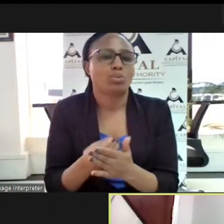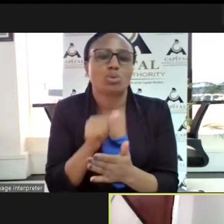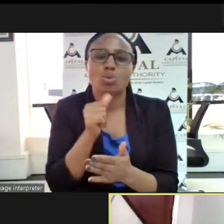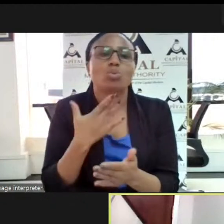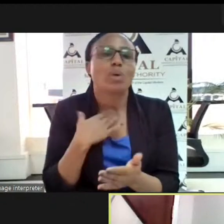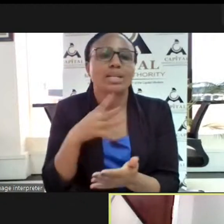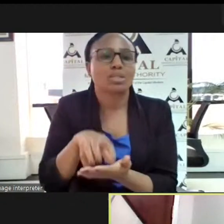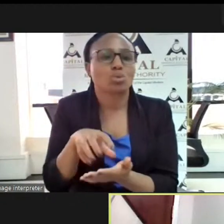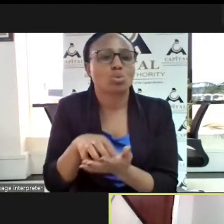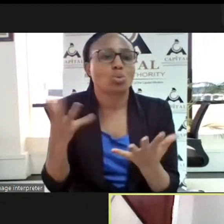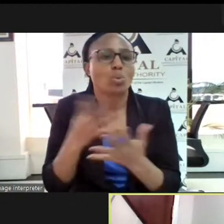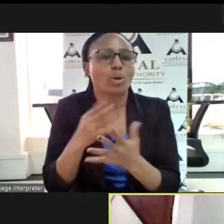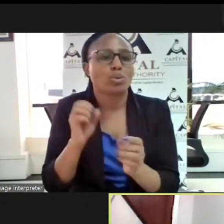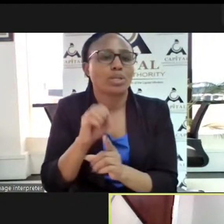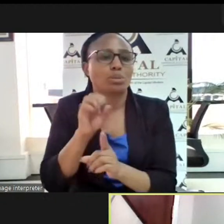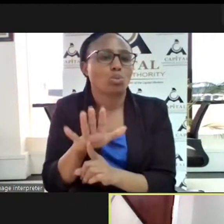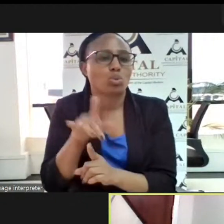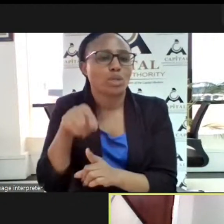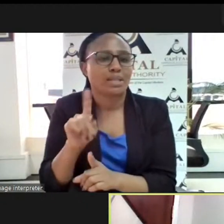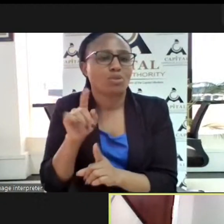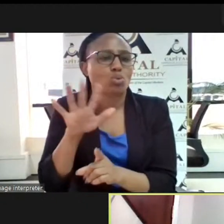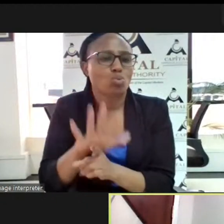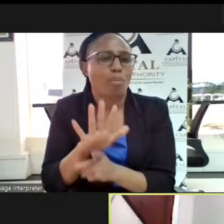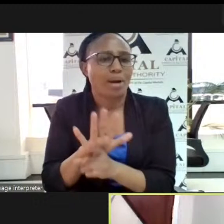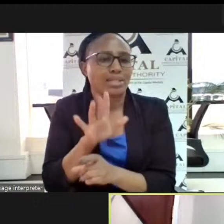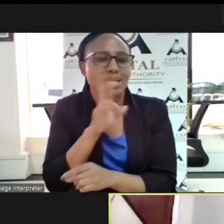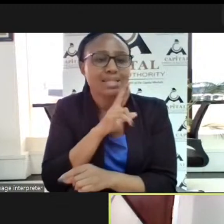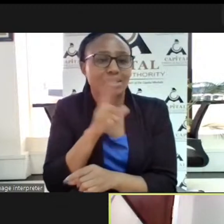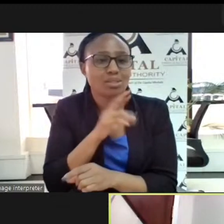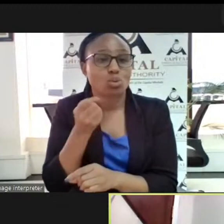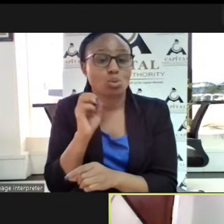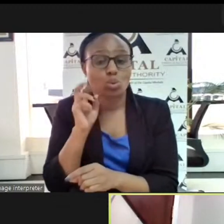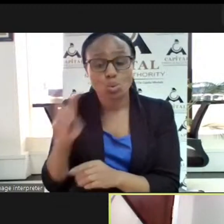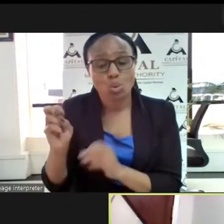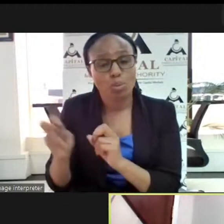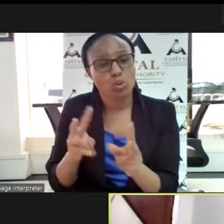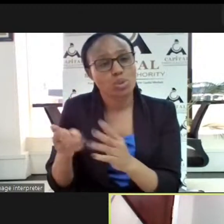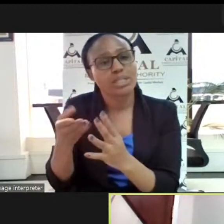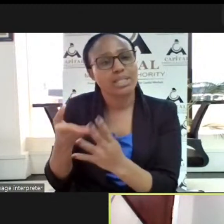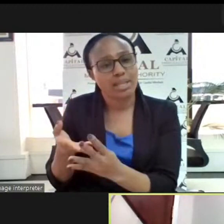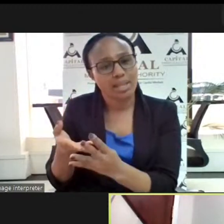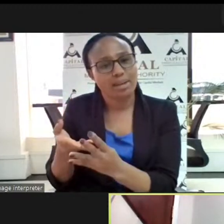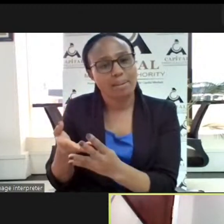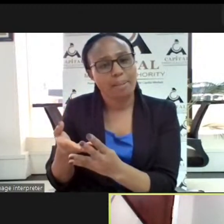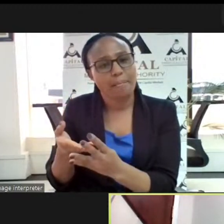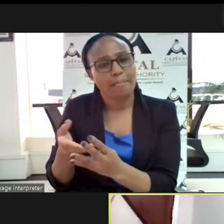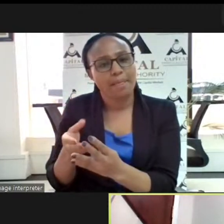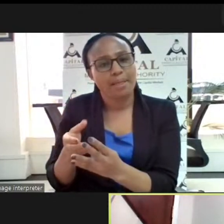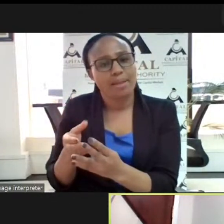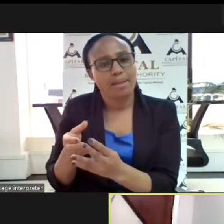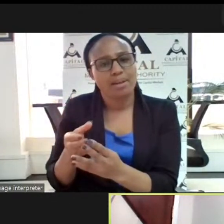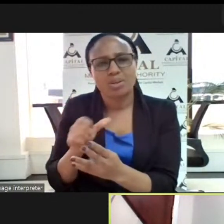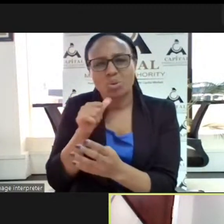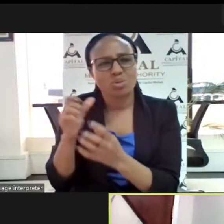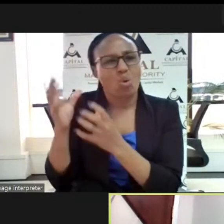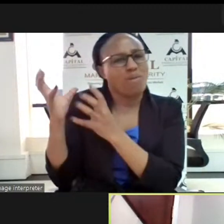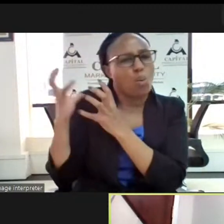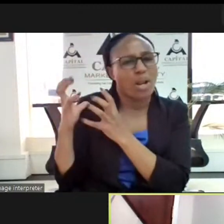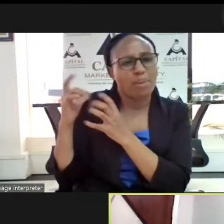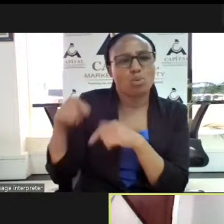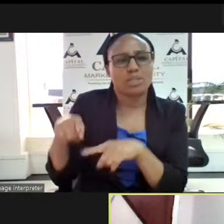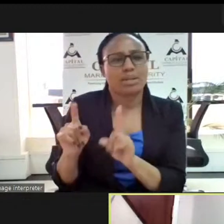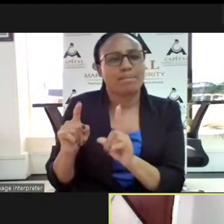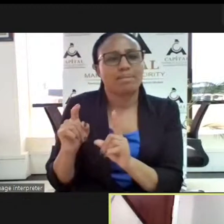are exposing yourself to too much risk. And so you look at the opportunities that exist. And don't overwhelm yourself. Make sure you invest